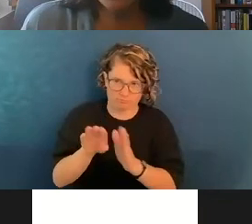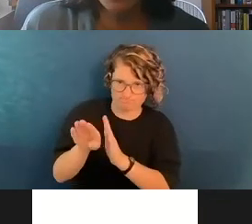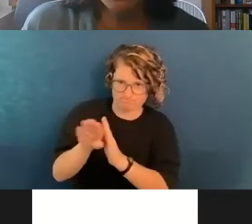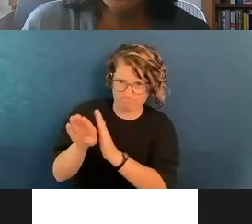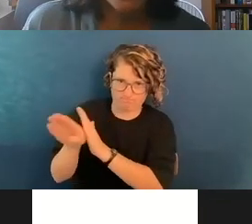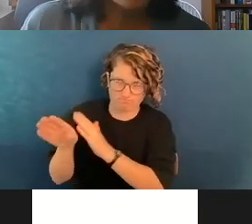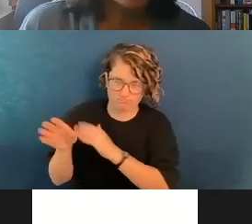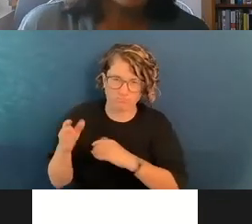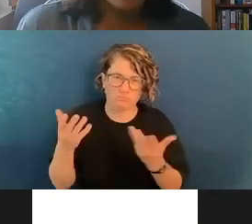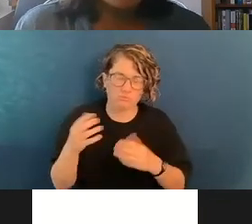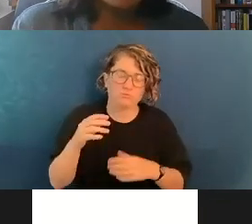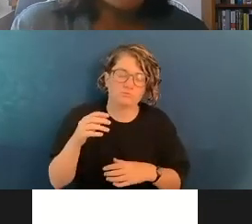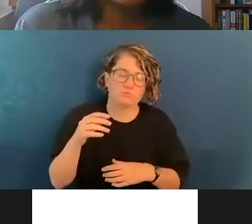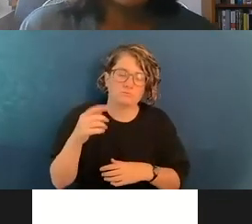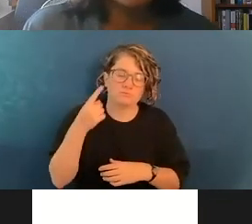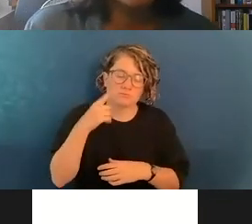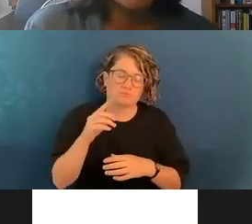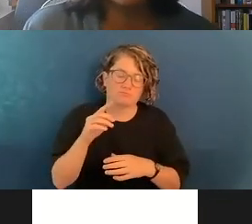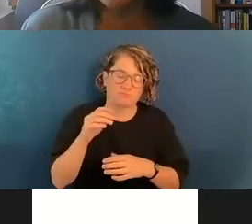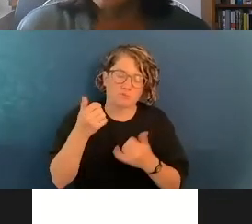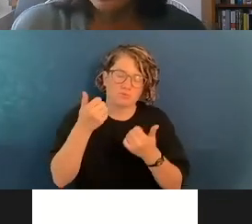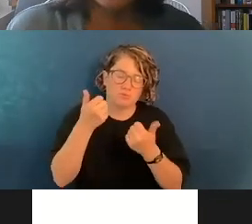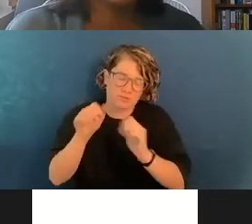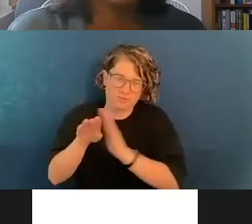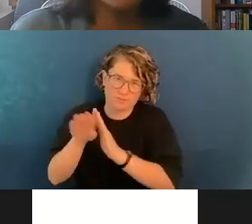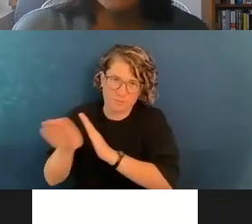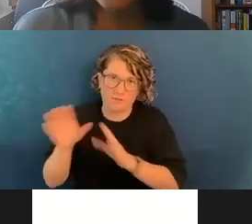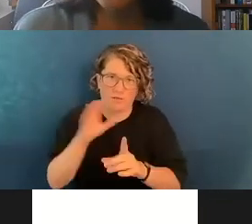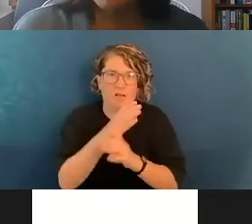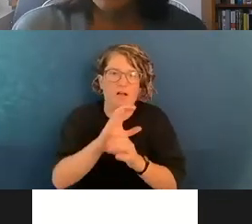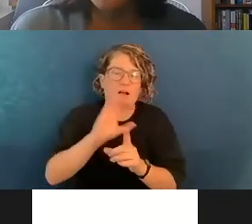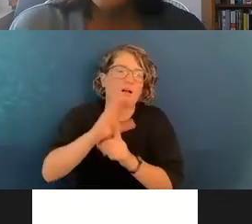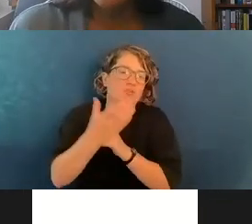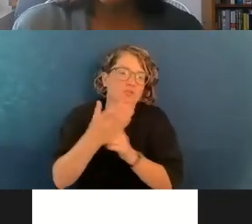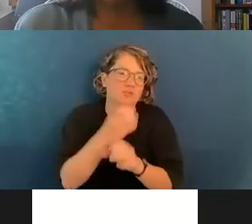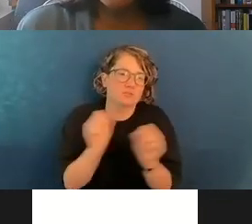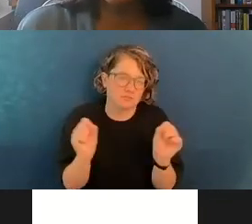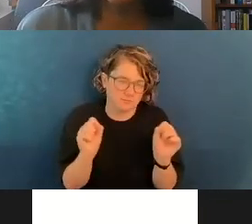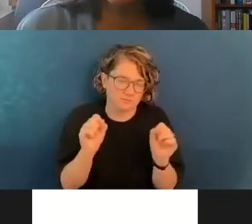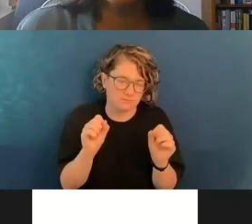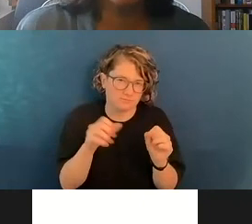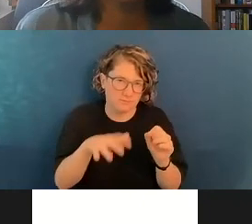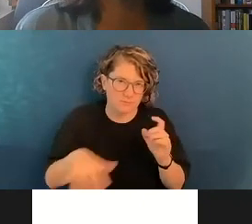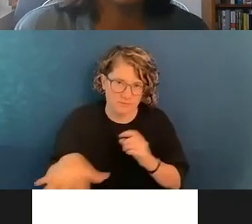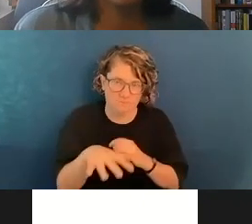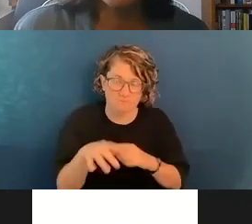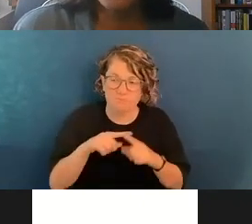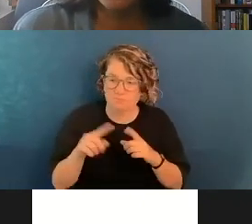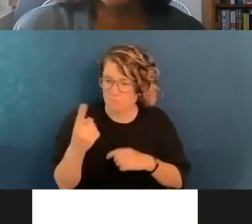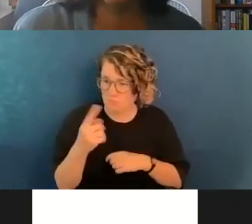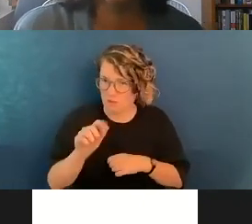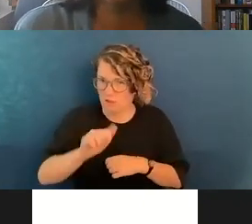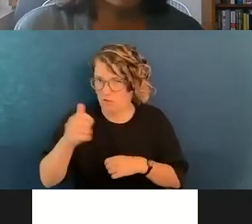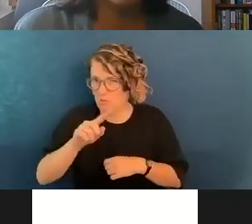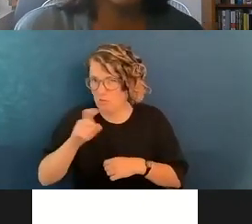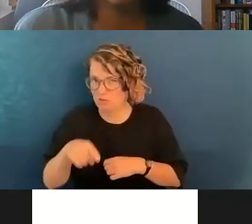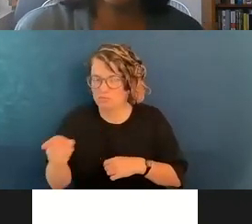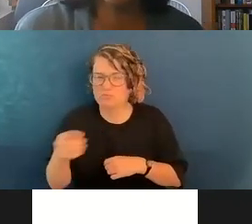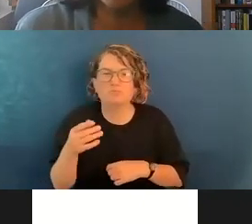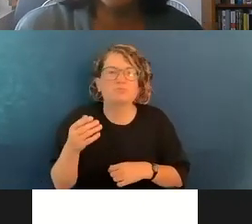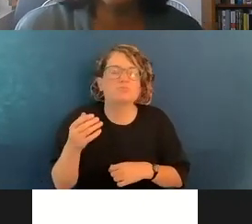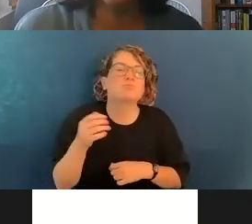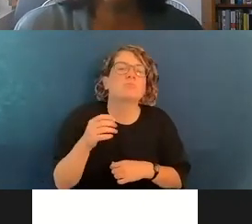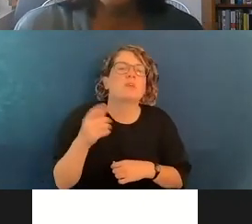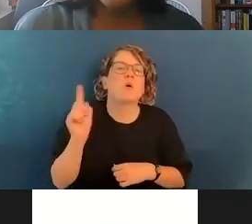safe spaces. One question that has come into the chat box is asking of where we can access